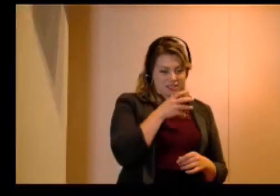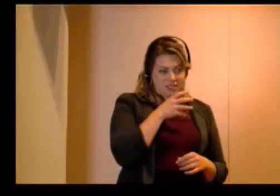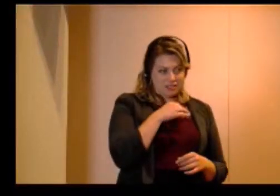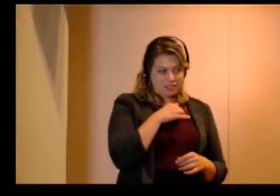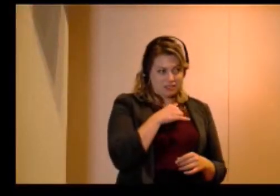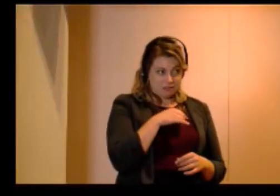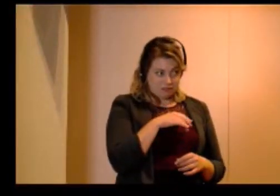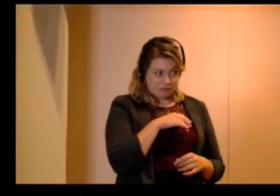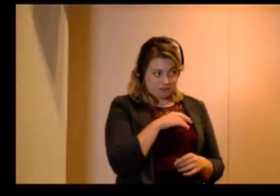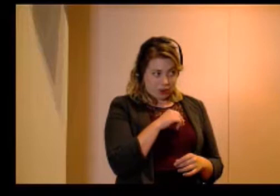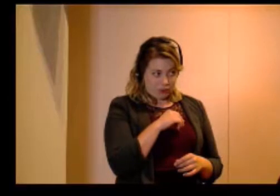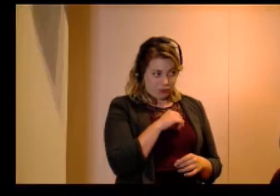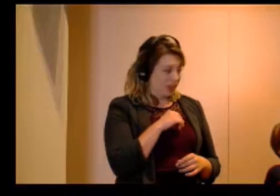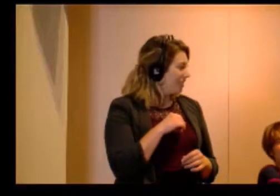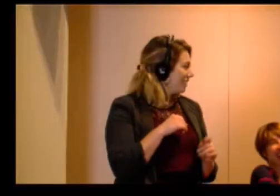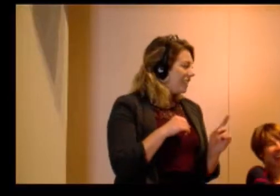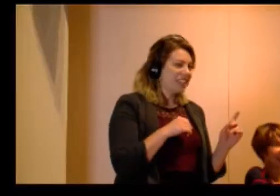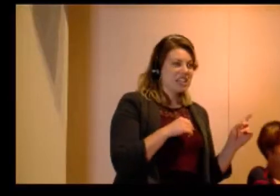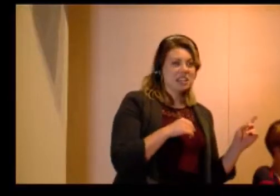I agree. Yeah.